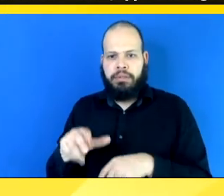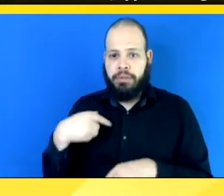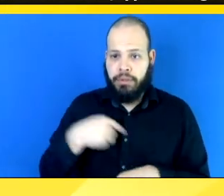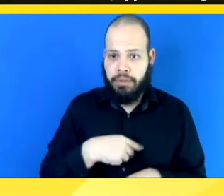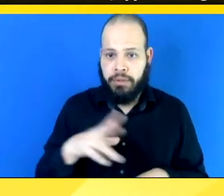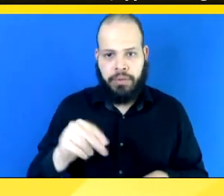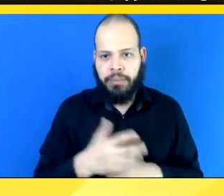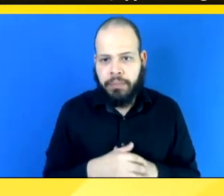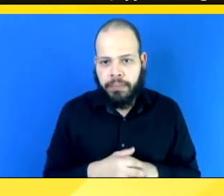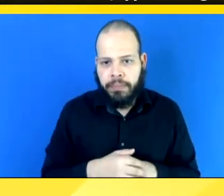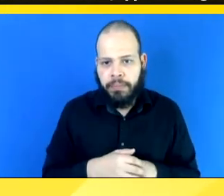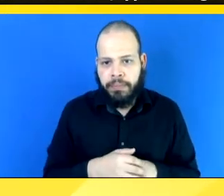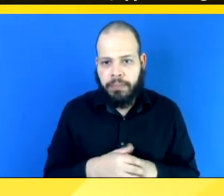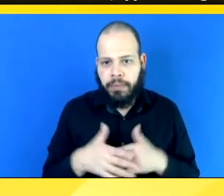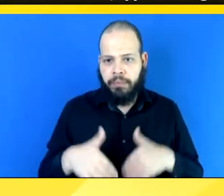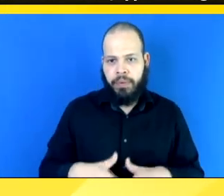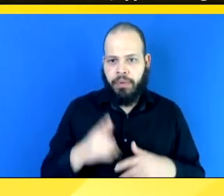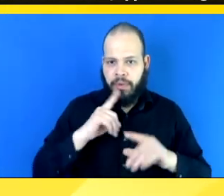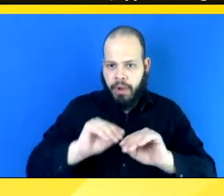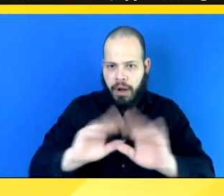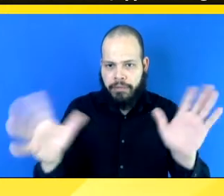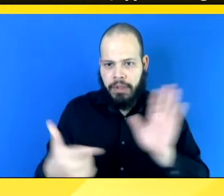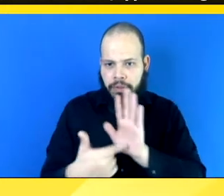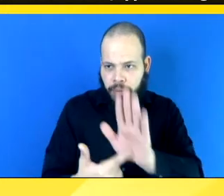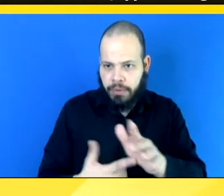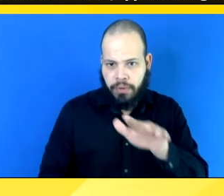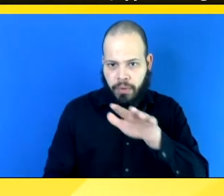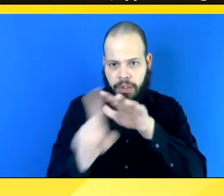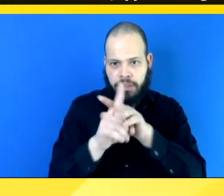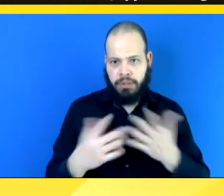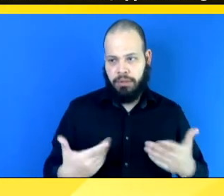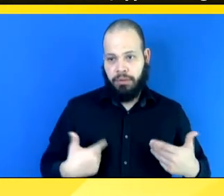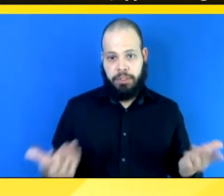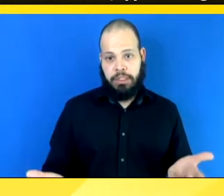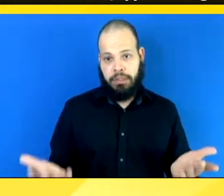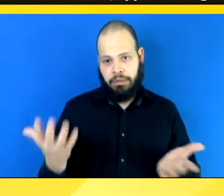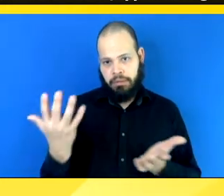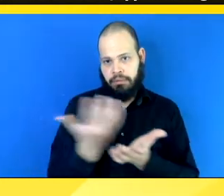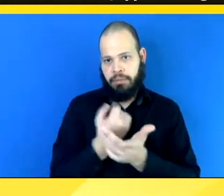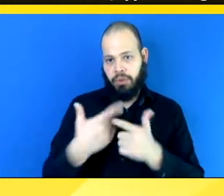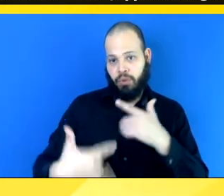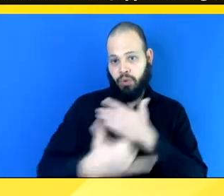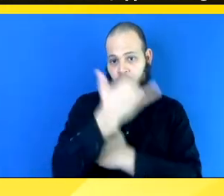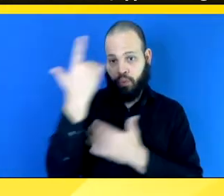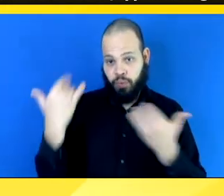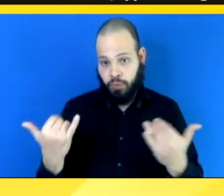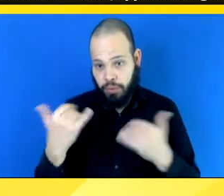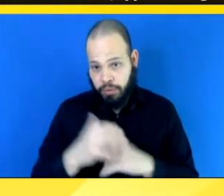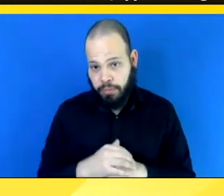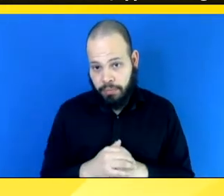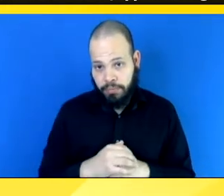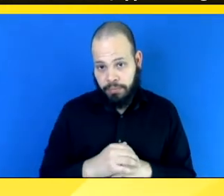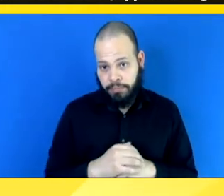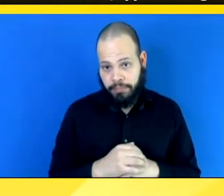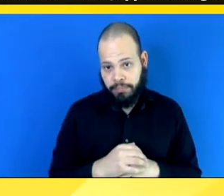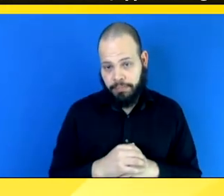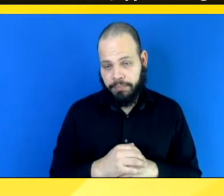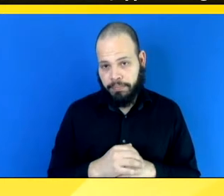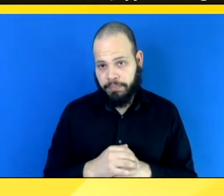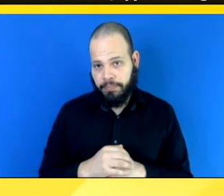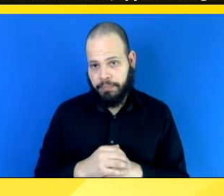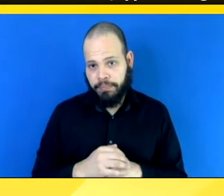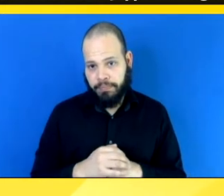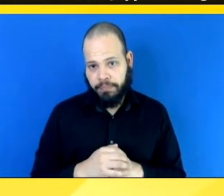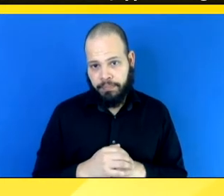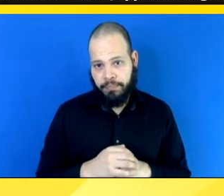here today, and this is a press rally, it's COVID safe, you know, that's why you don't see the parking lot full, but what you've got for the members of the media are tens and